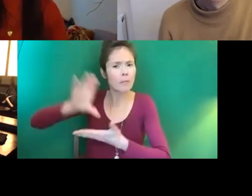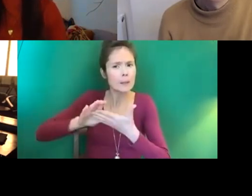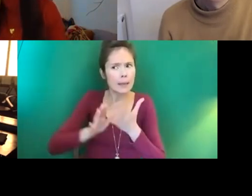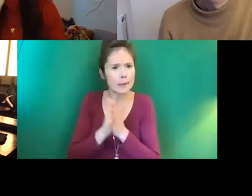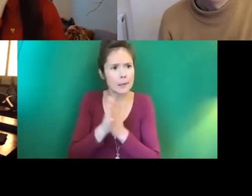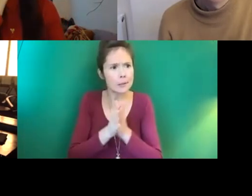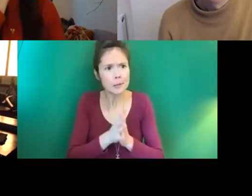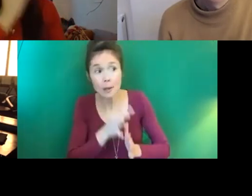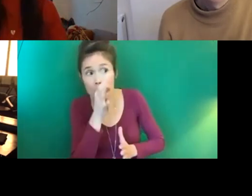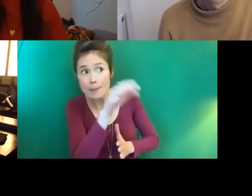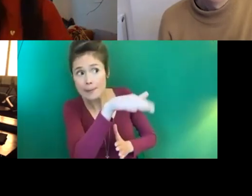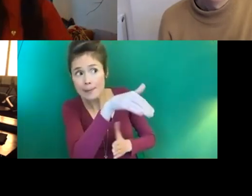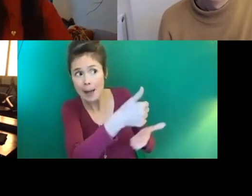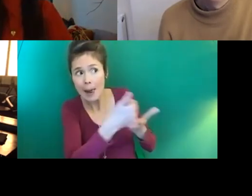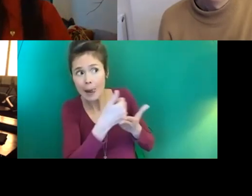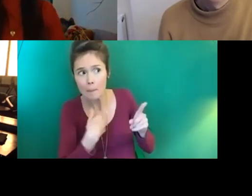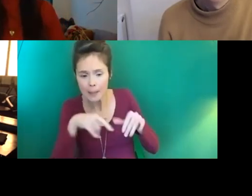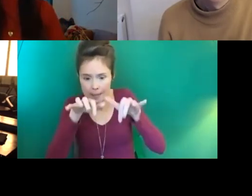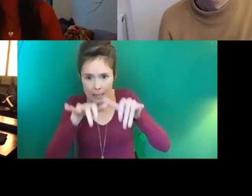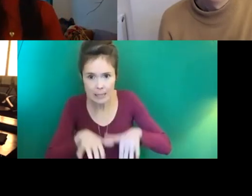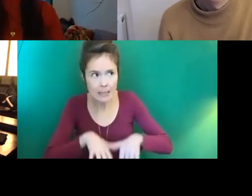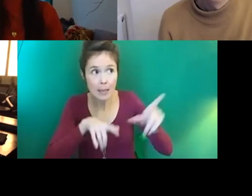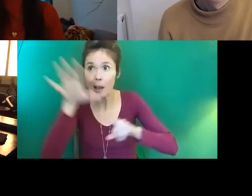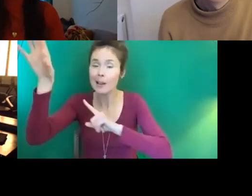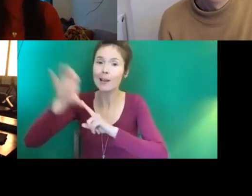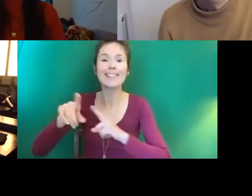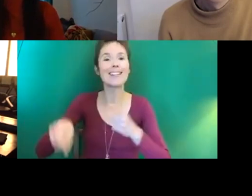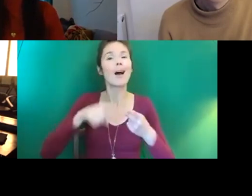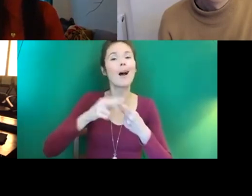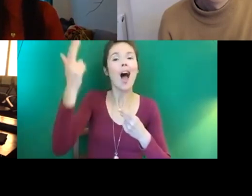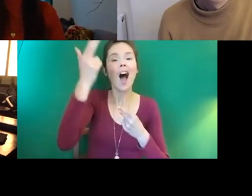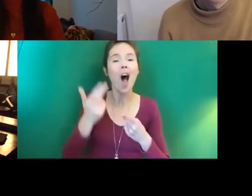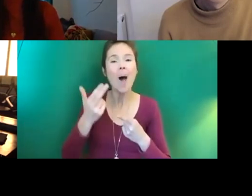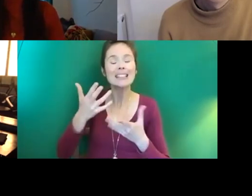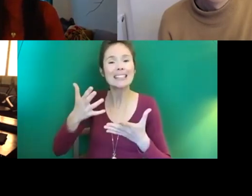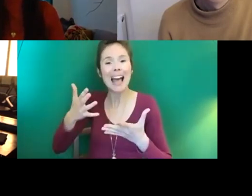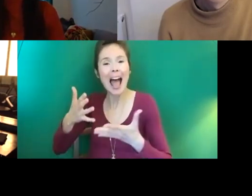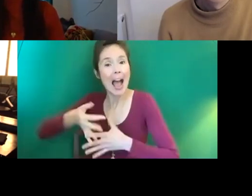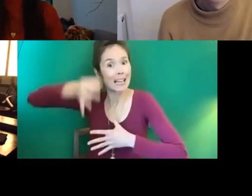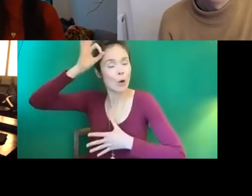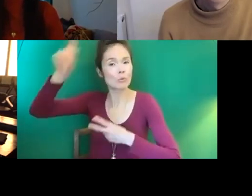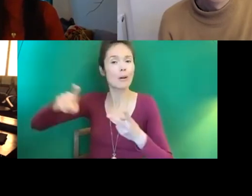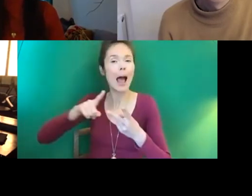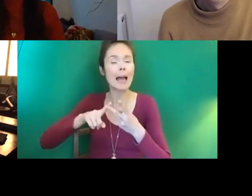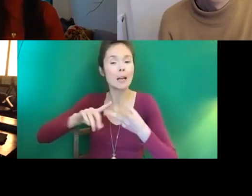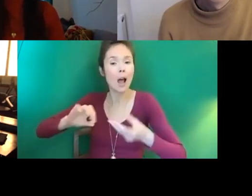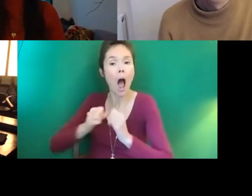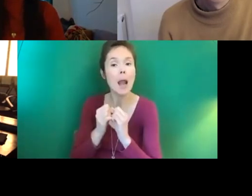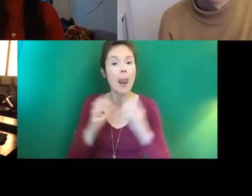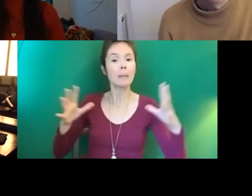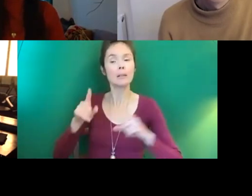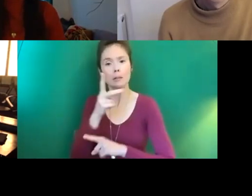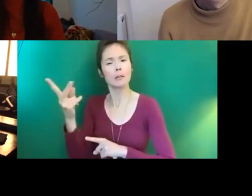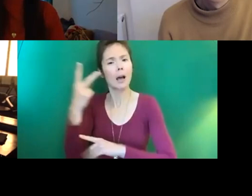from people to make those funds. Arts Council and Unlimited have lots of advice sessions and